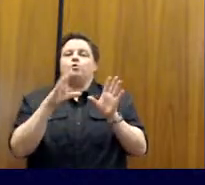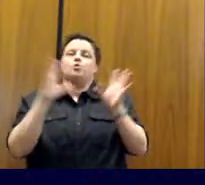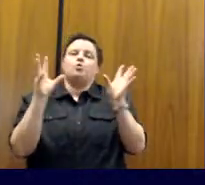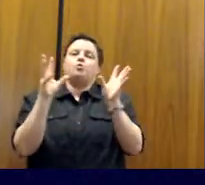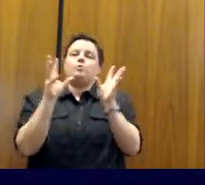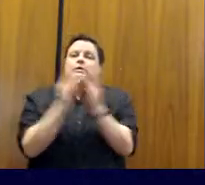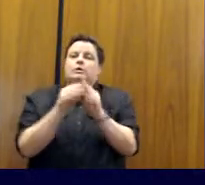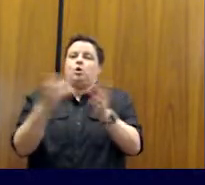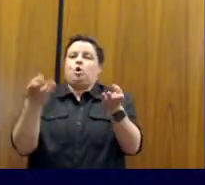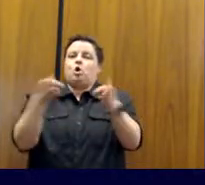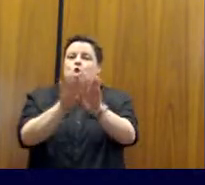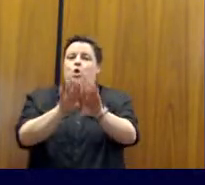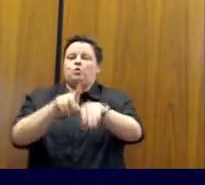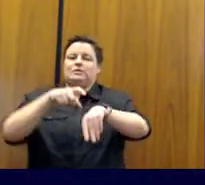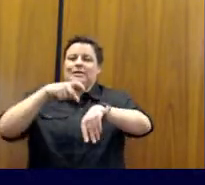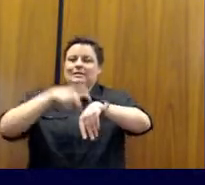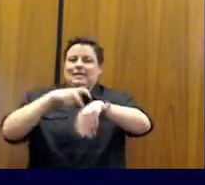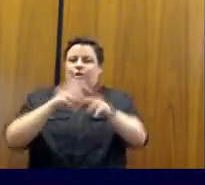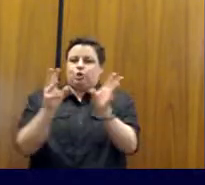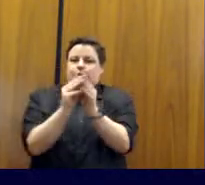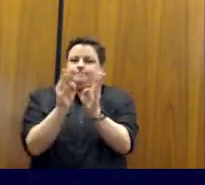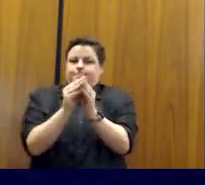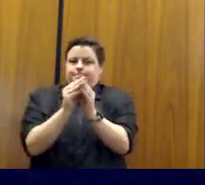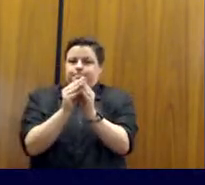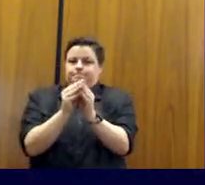Motion passes. We're now in closed session.